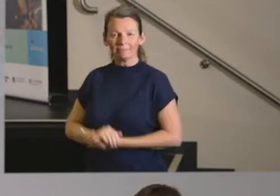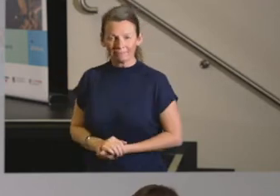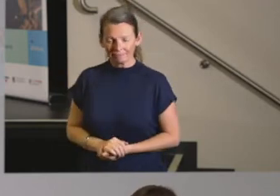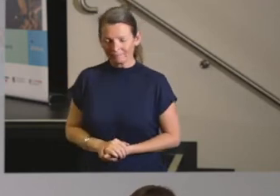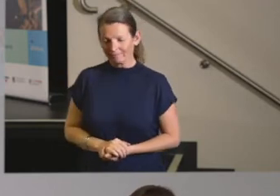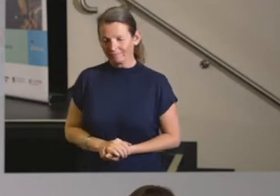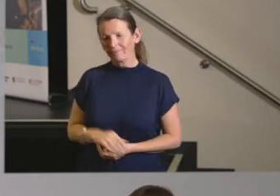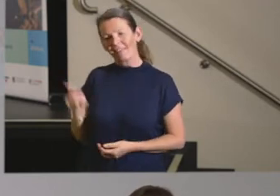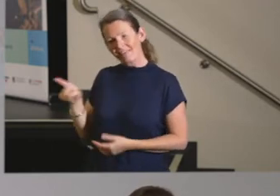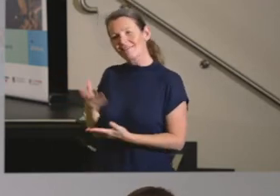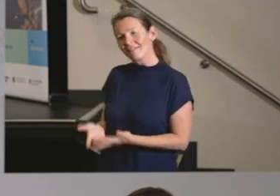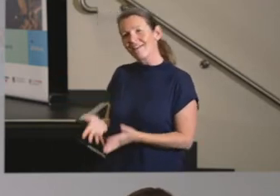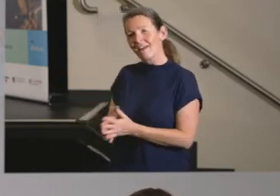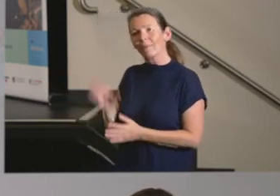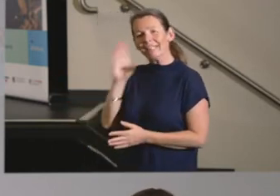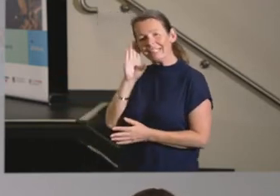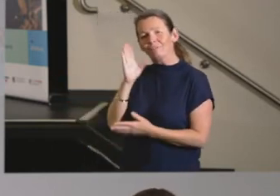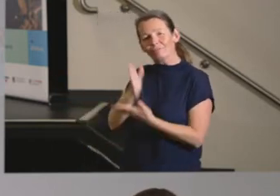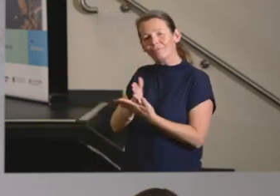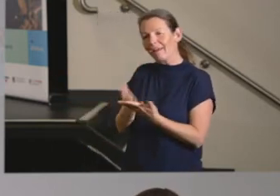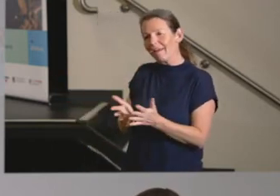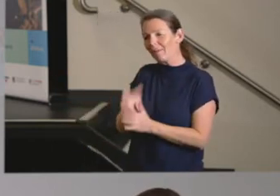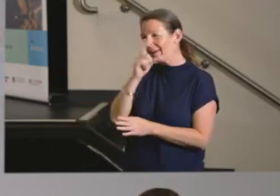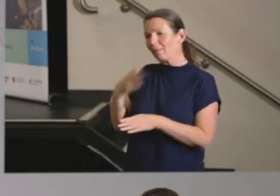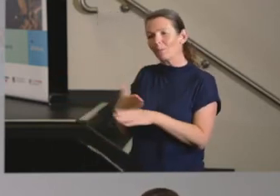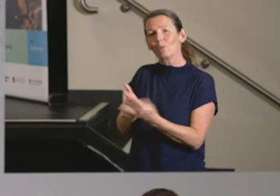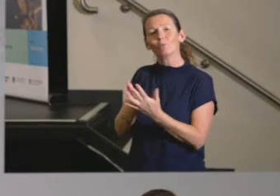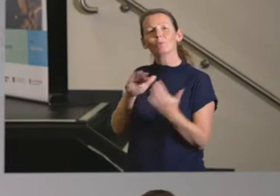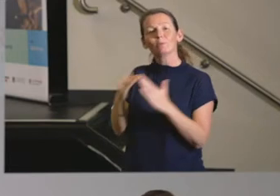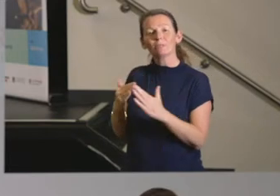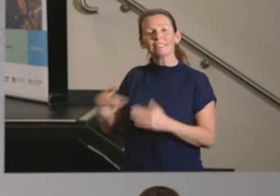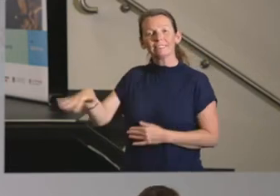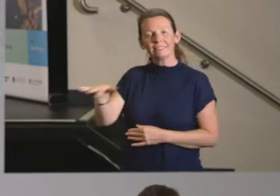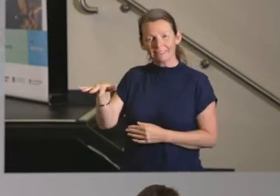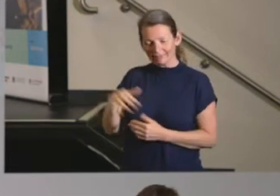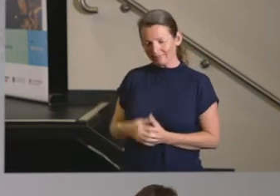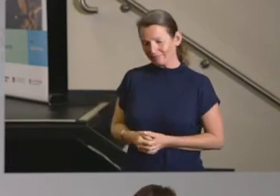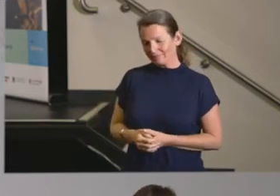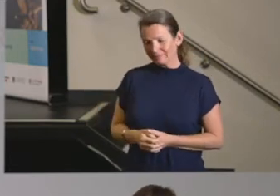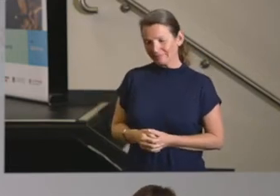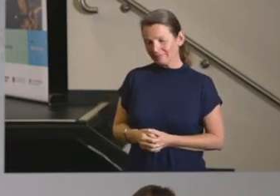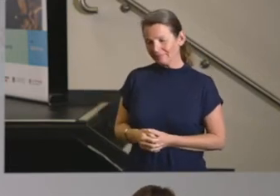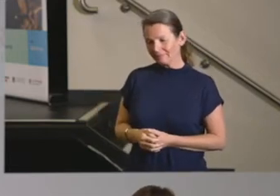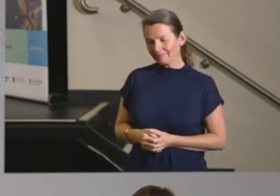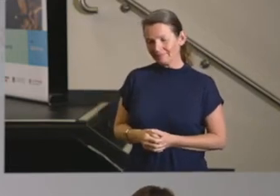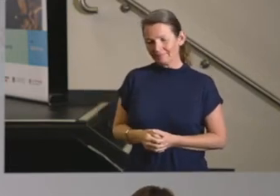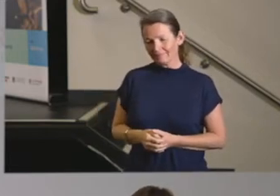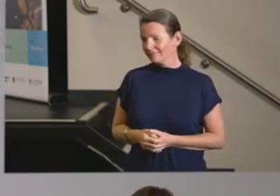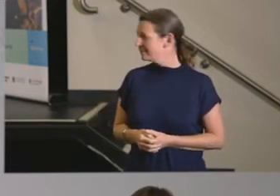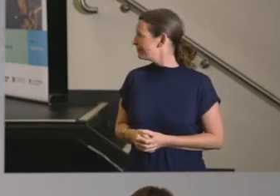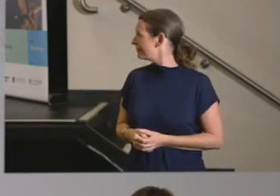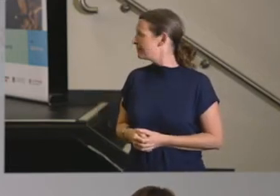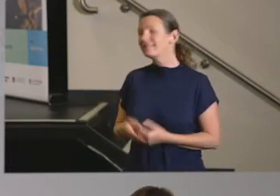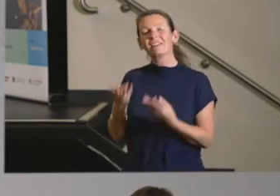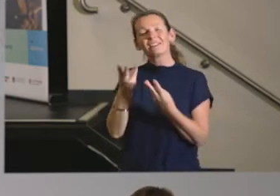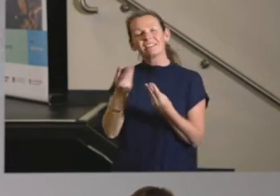in terms of how we really work across communities. And so I'd like to turn, I think some of the issues that are coming up